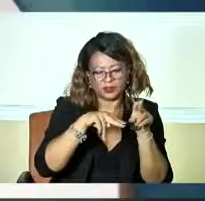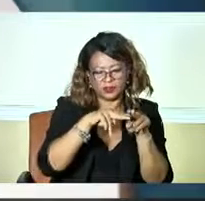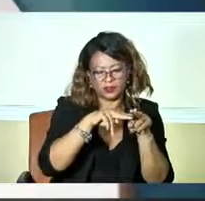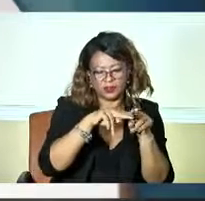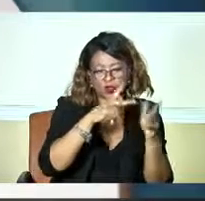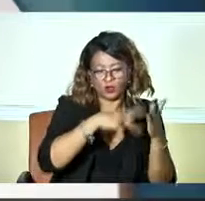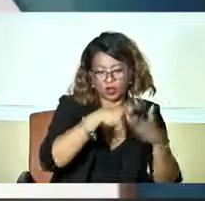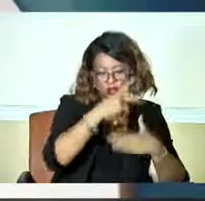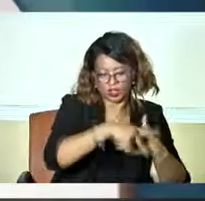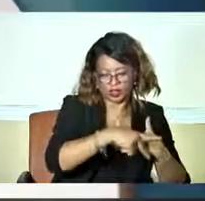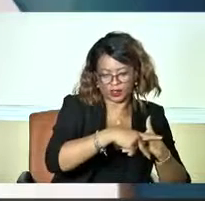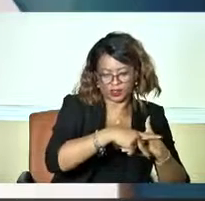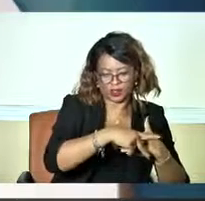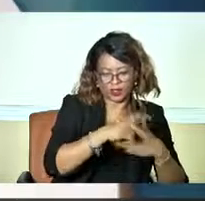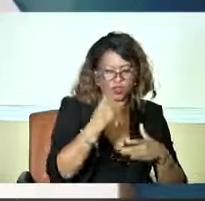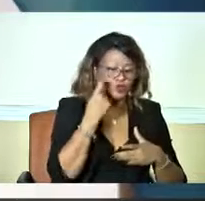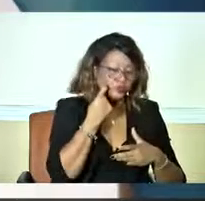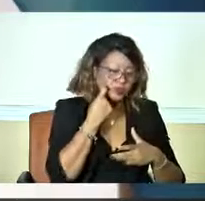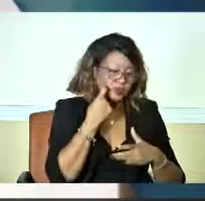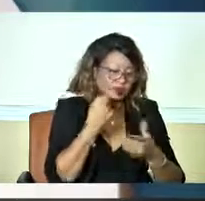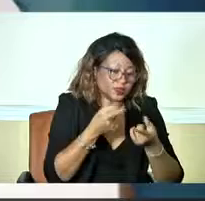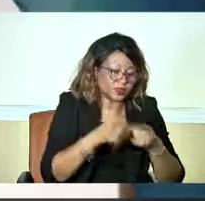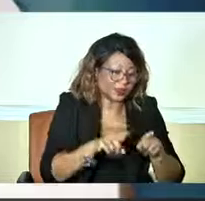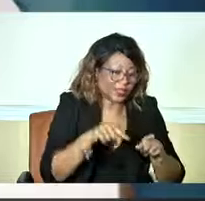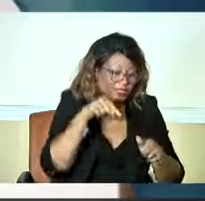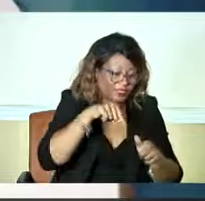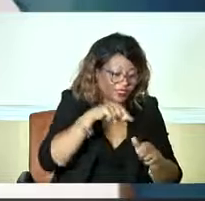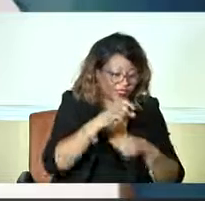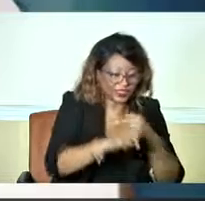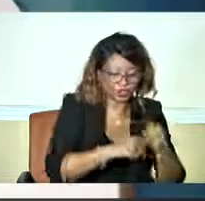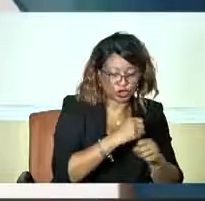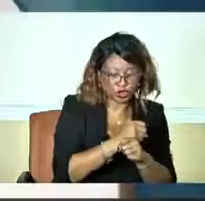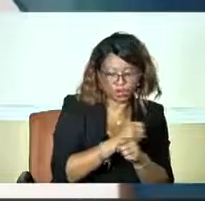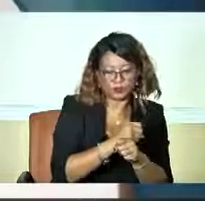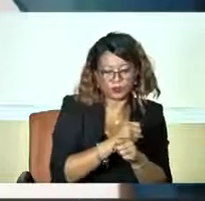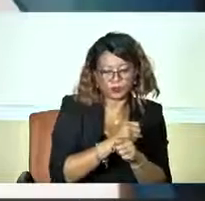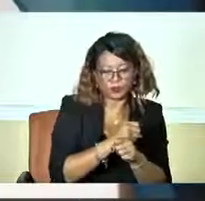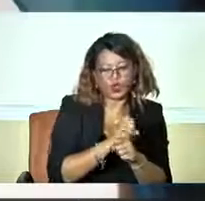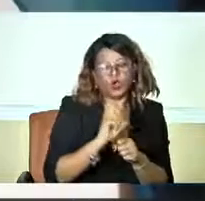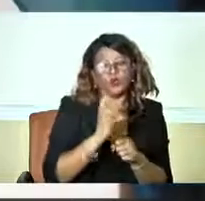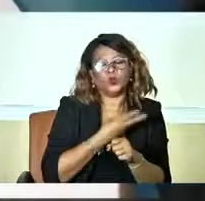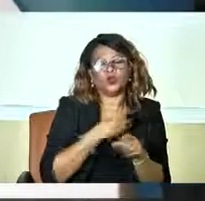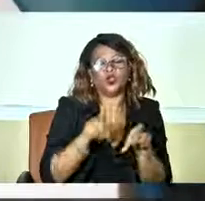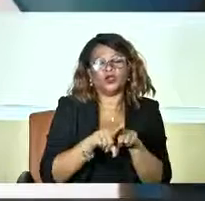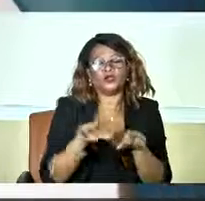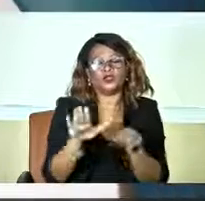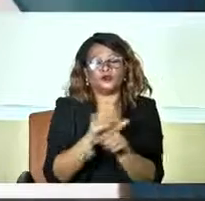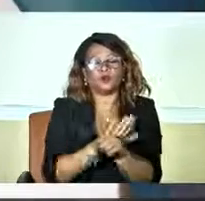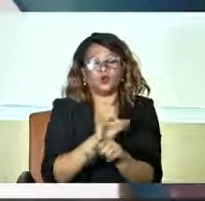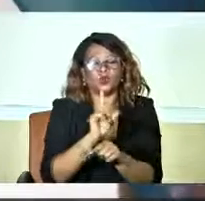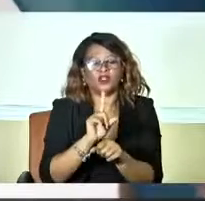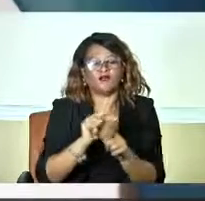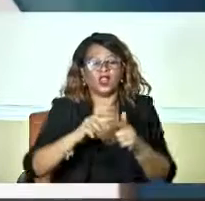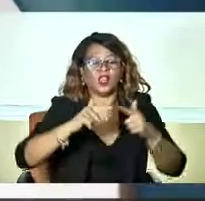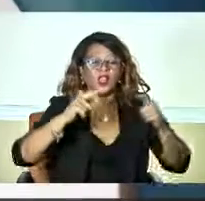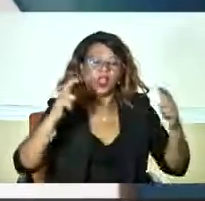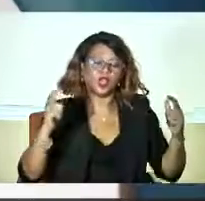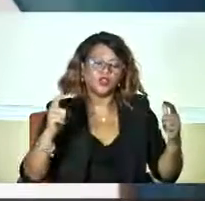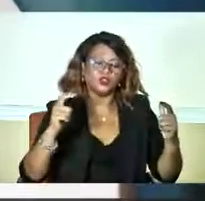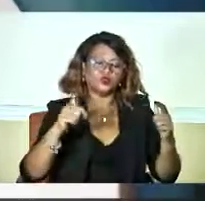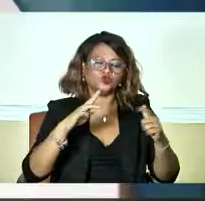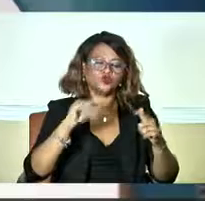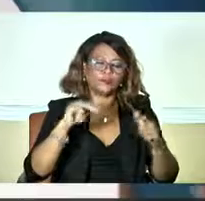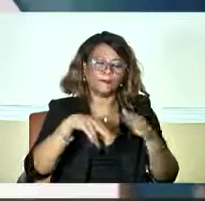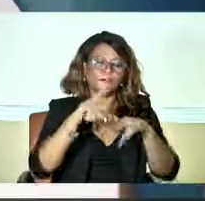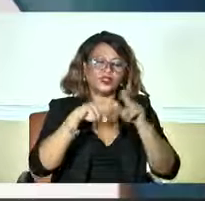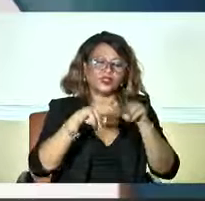renovation project that just took place this year. We also completed one of the largest rebuilding